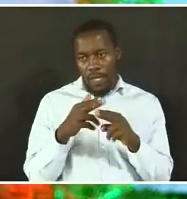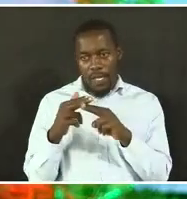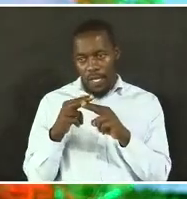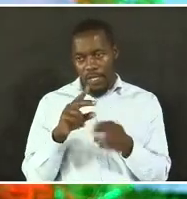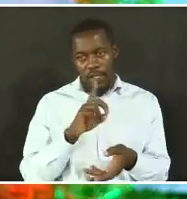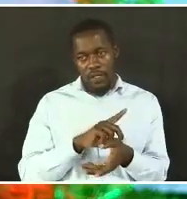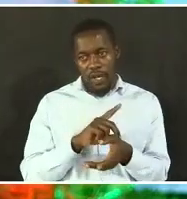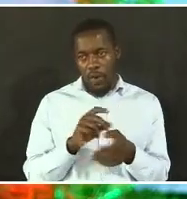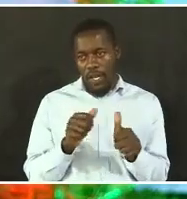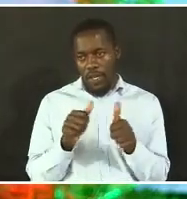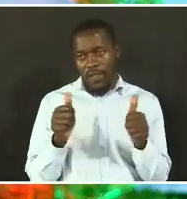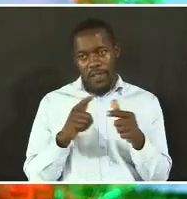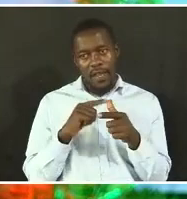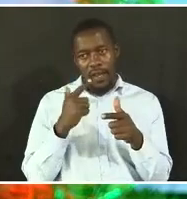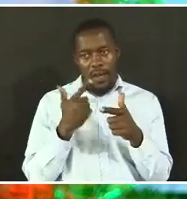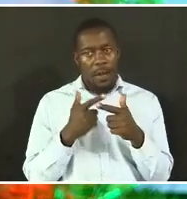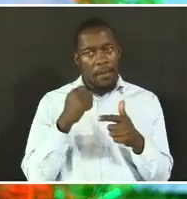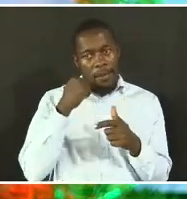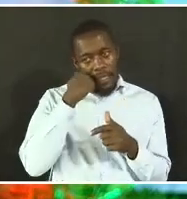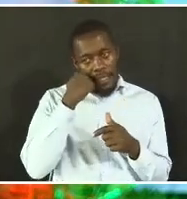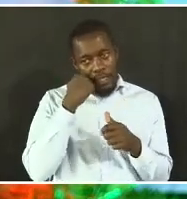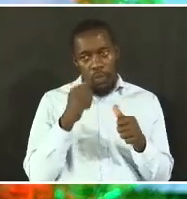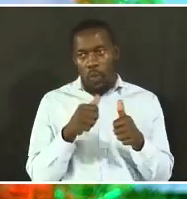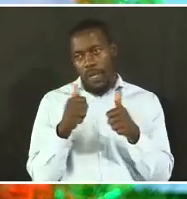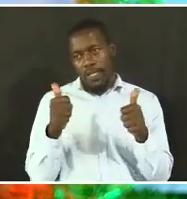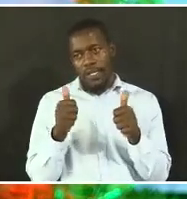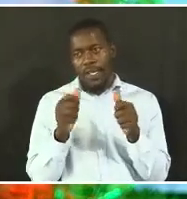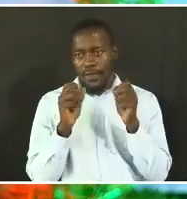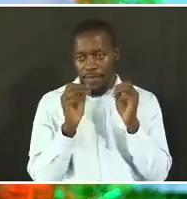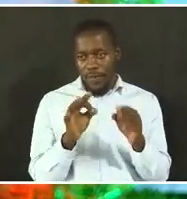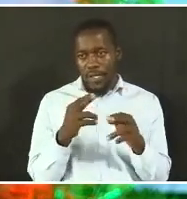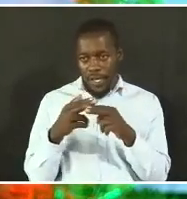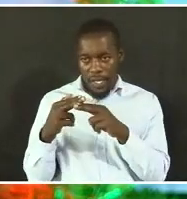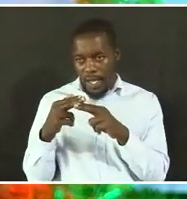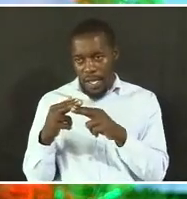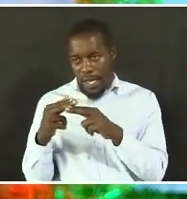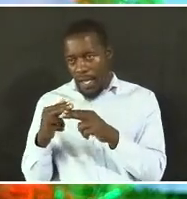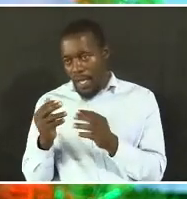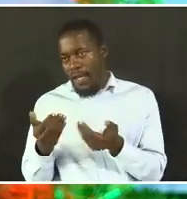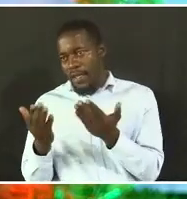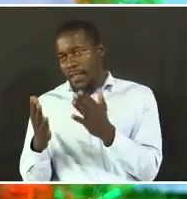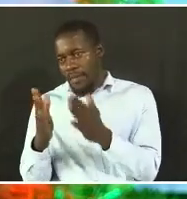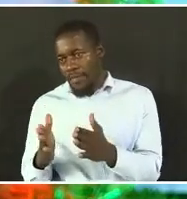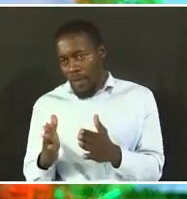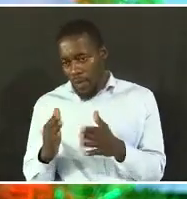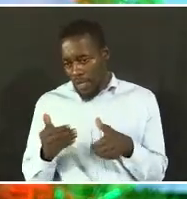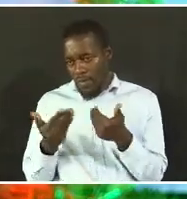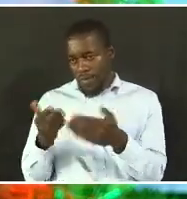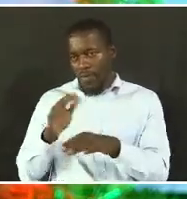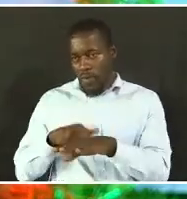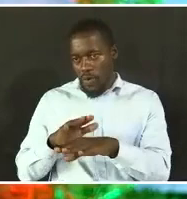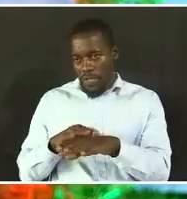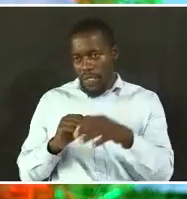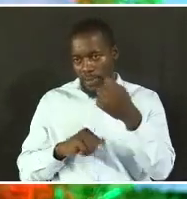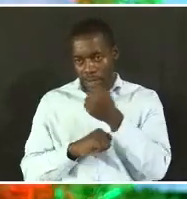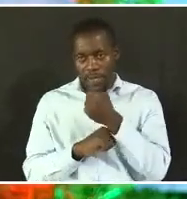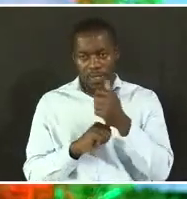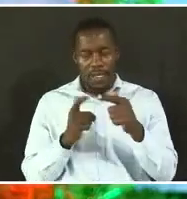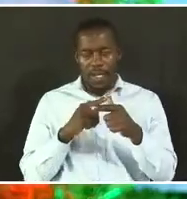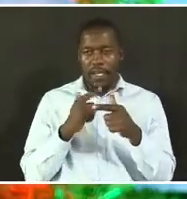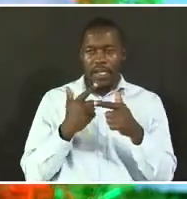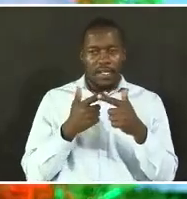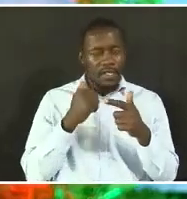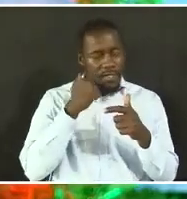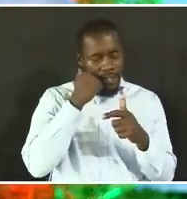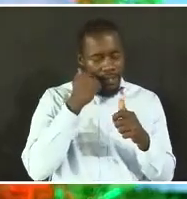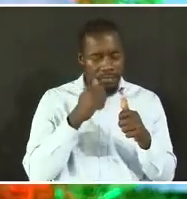care of patients. Amen. A well taken care of caregiver will take care of the patients. And this ministry prays not only